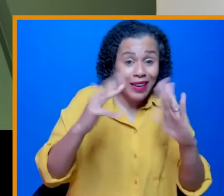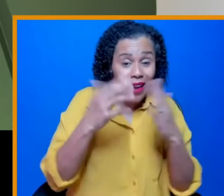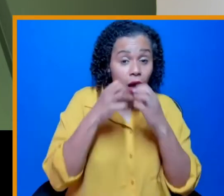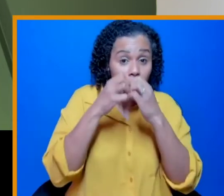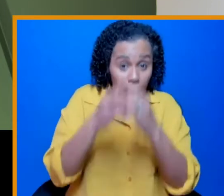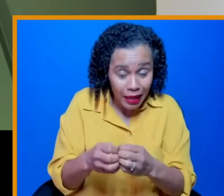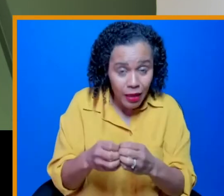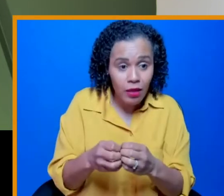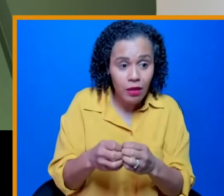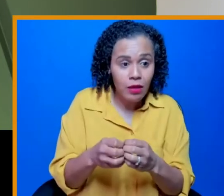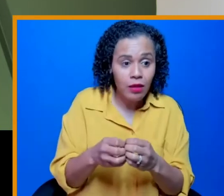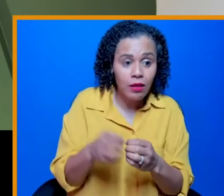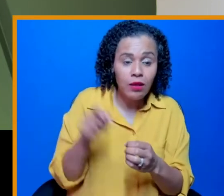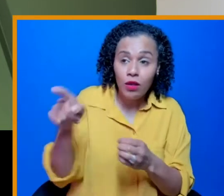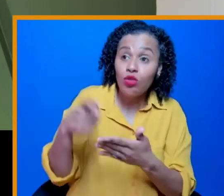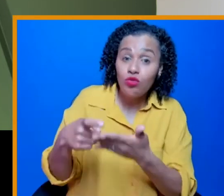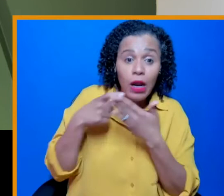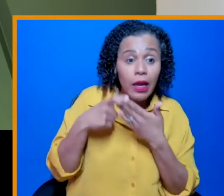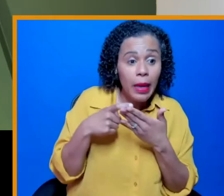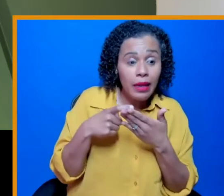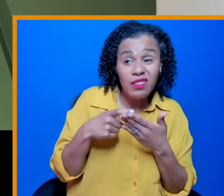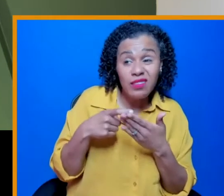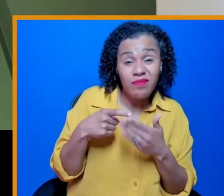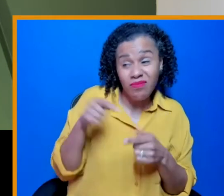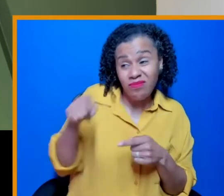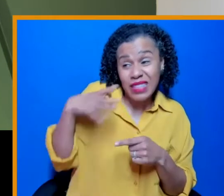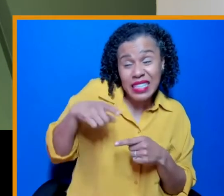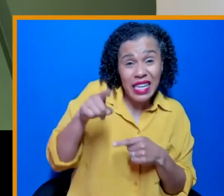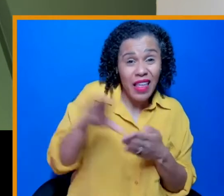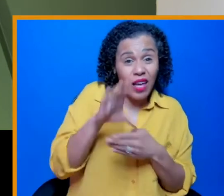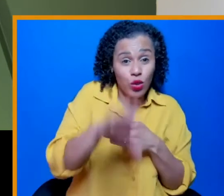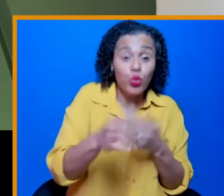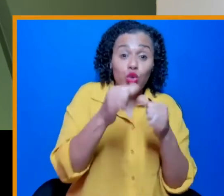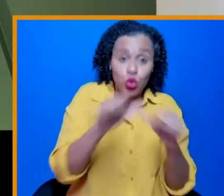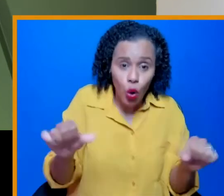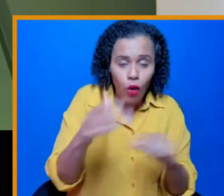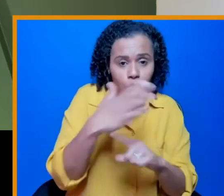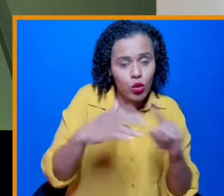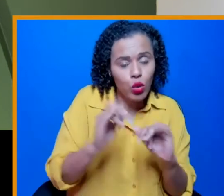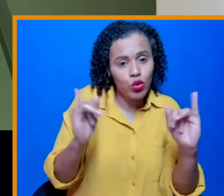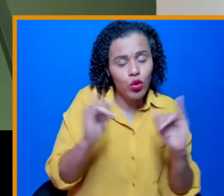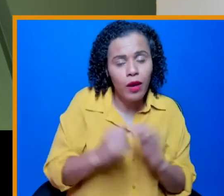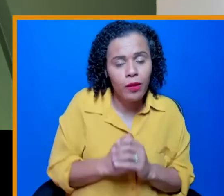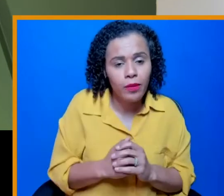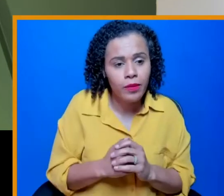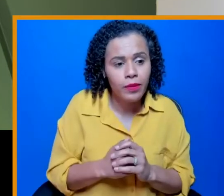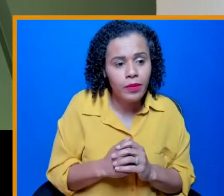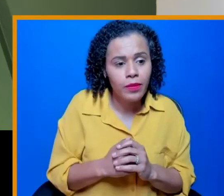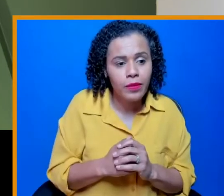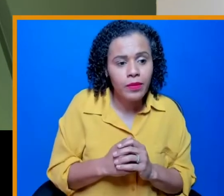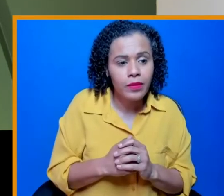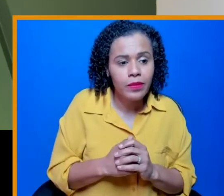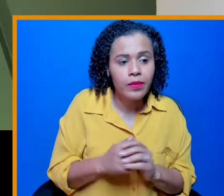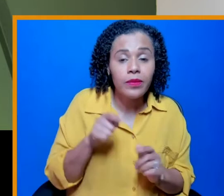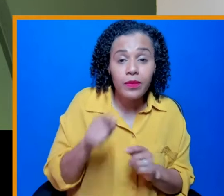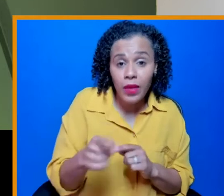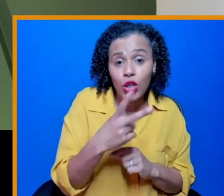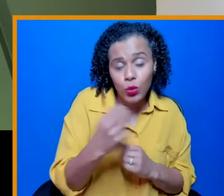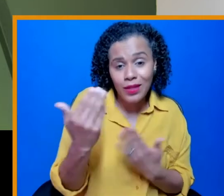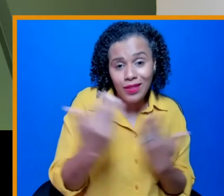Party recommends is needed to resolve the social care crisis, or 9 billion for the similar amount that we had in our 2019 manifesto